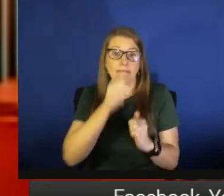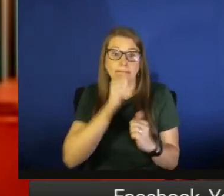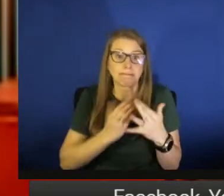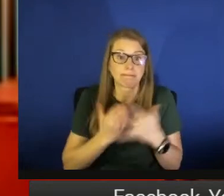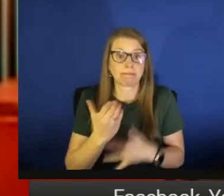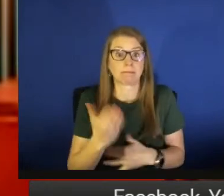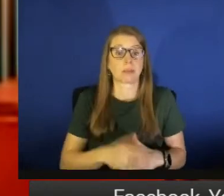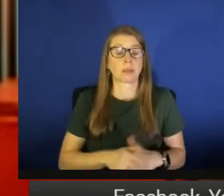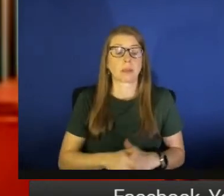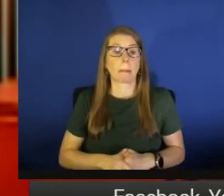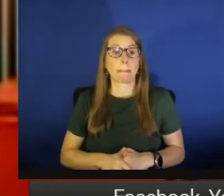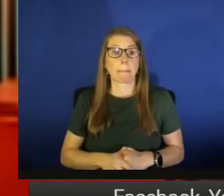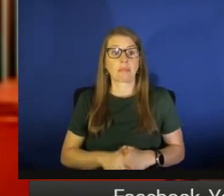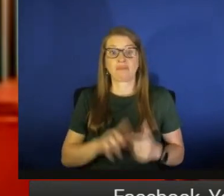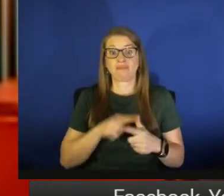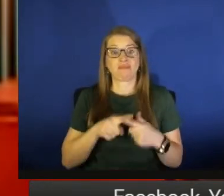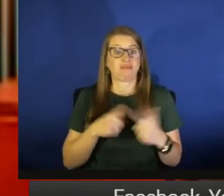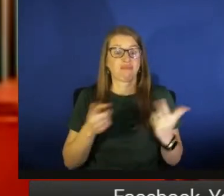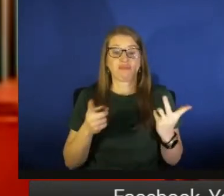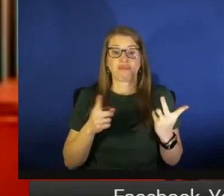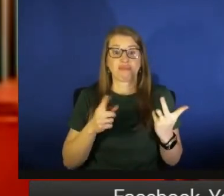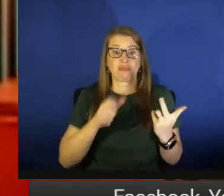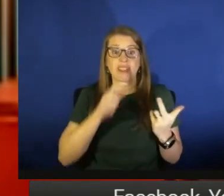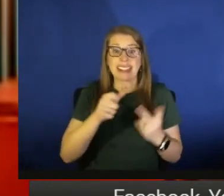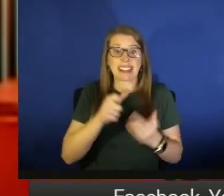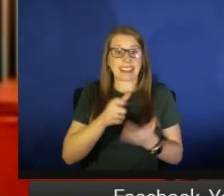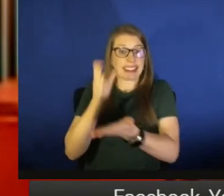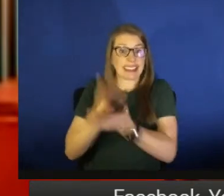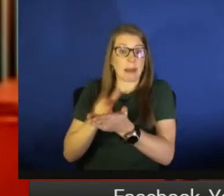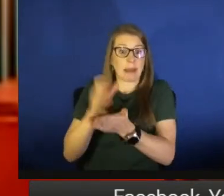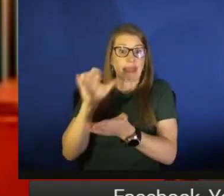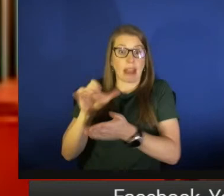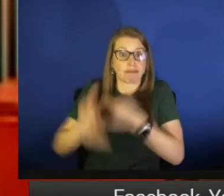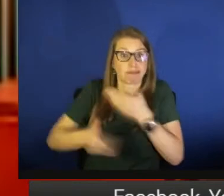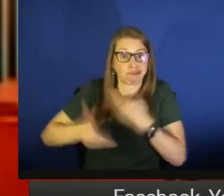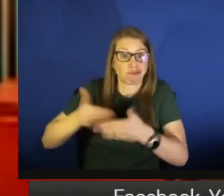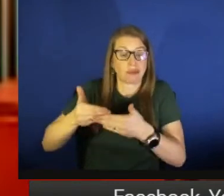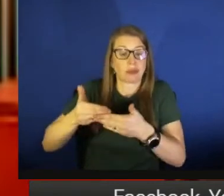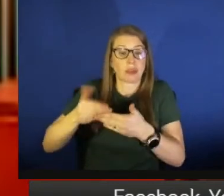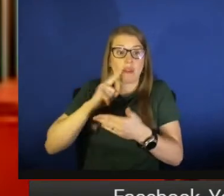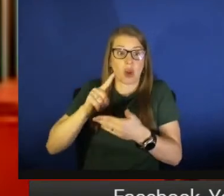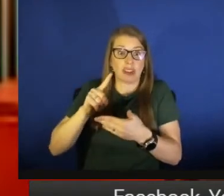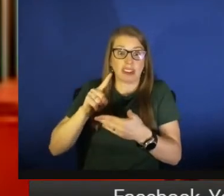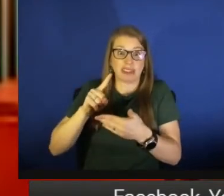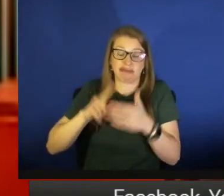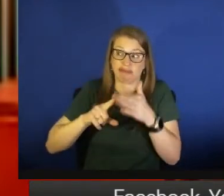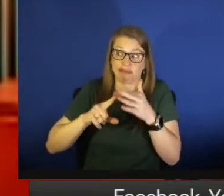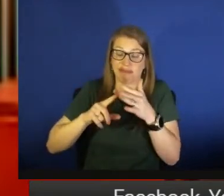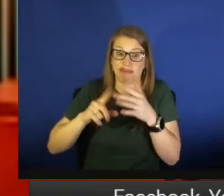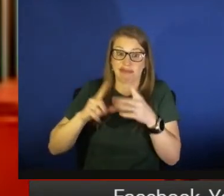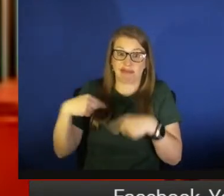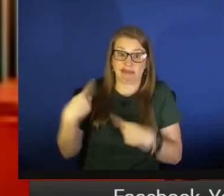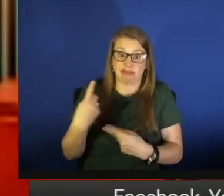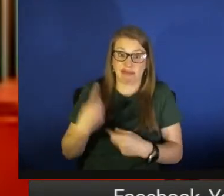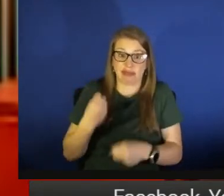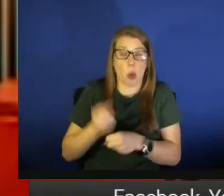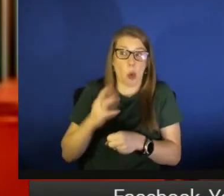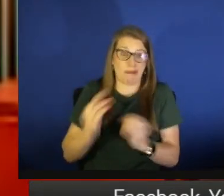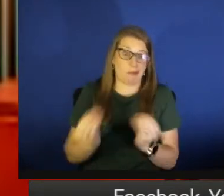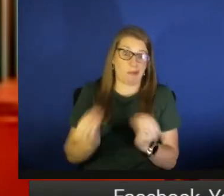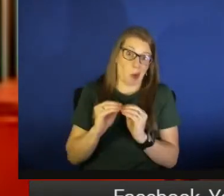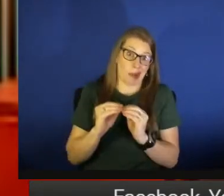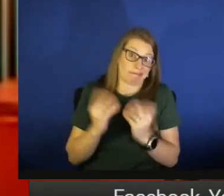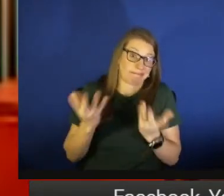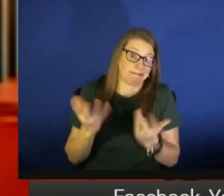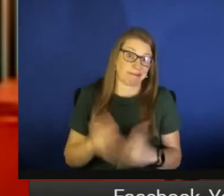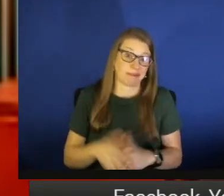we really didn't stop that mentality for about a year. Or longer than that in some